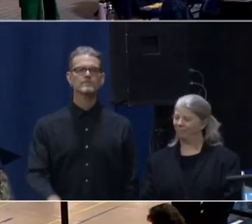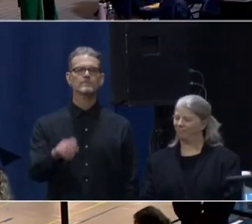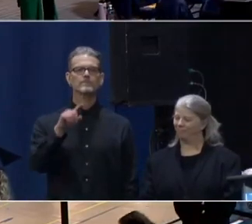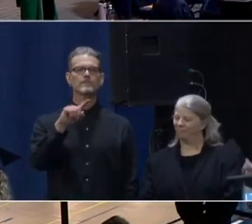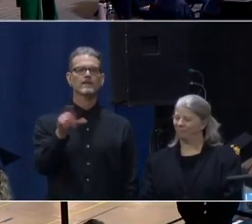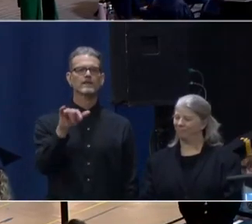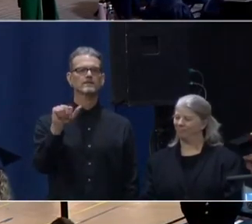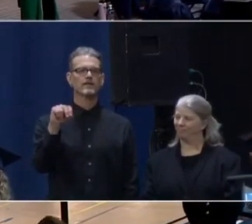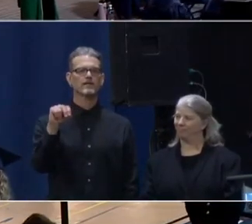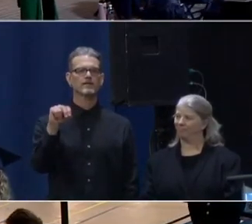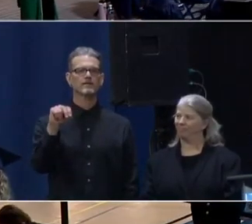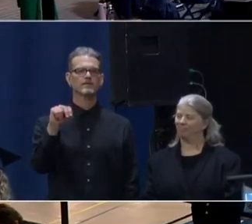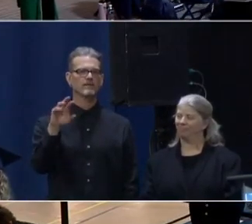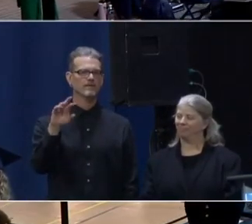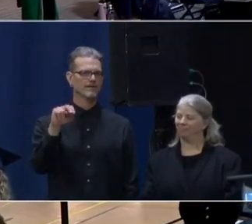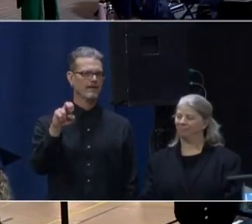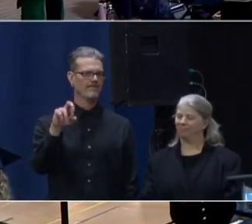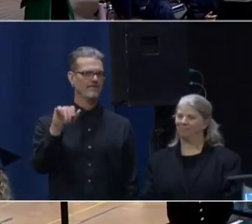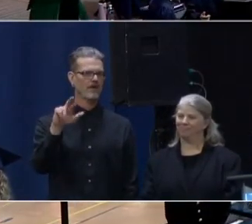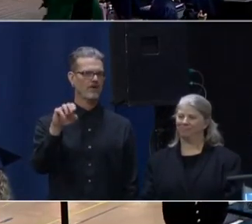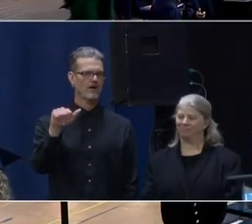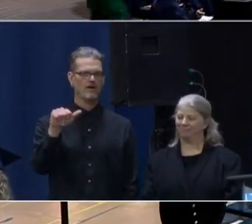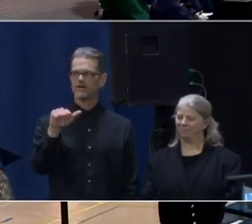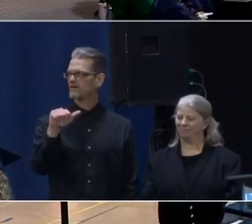Zion Rivera.